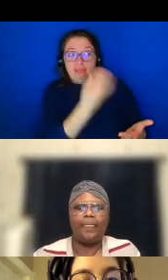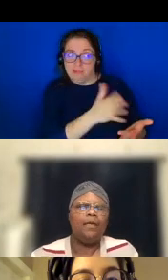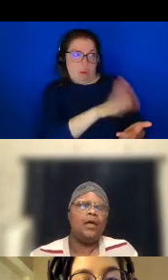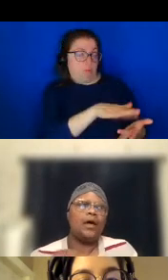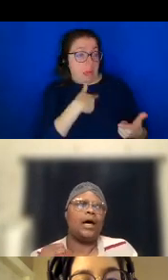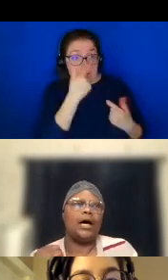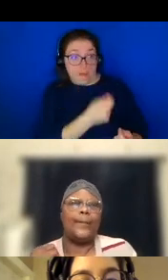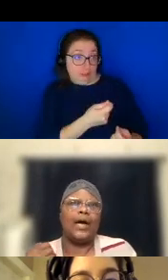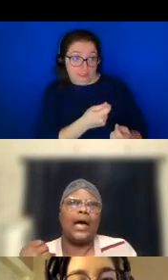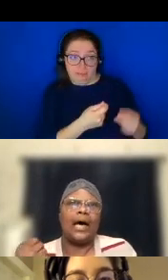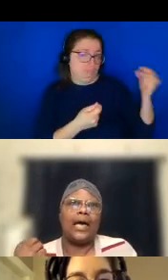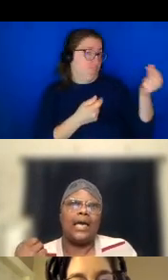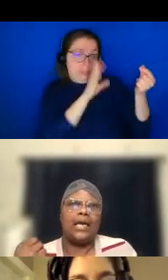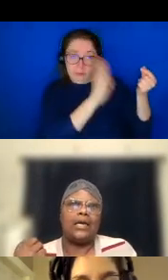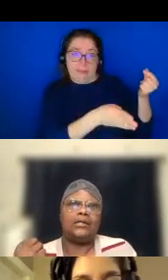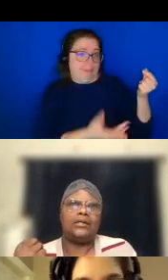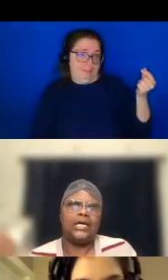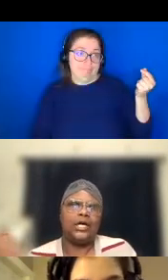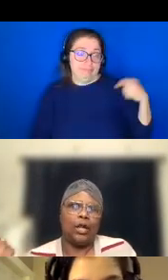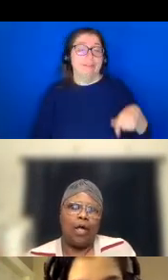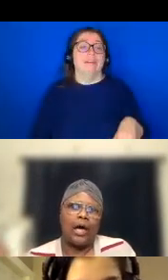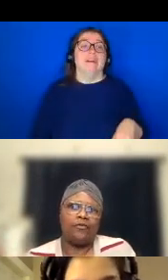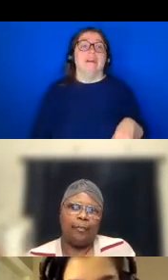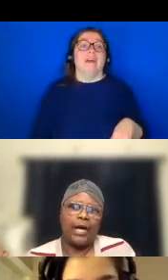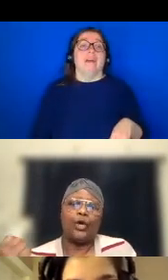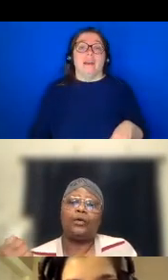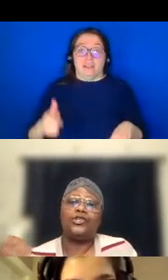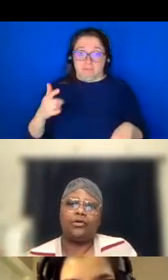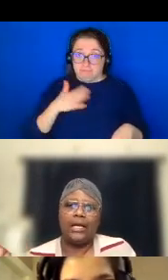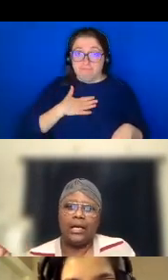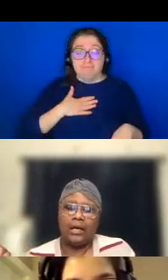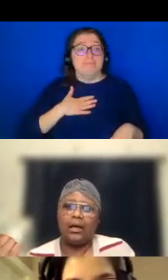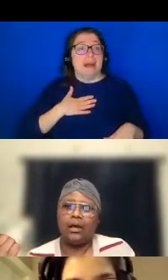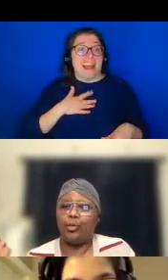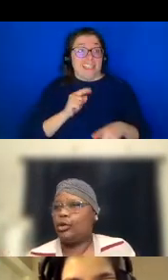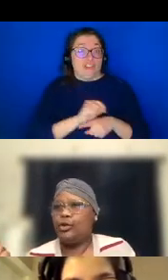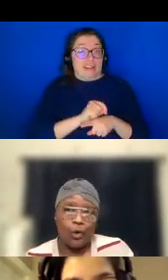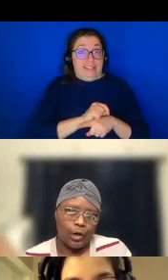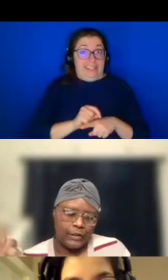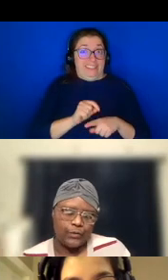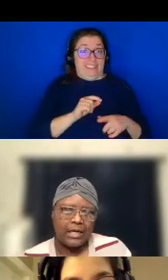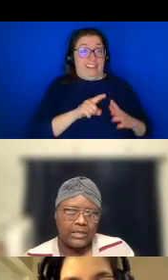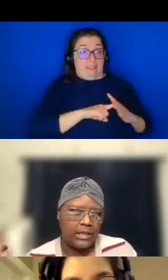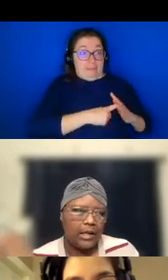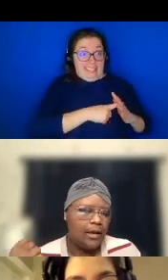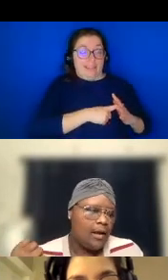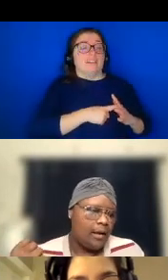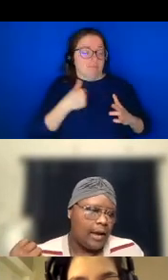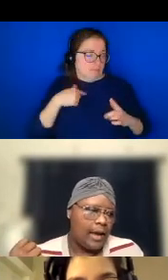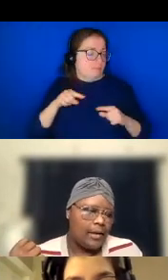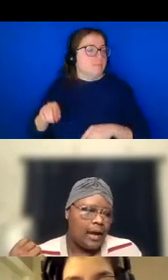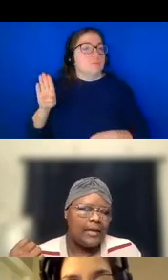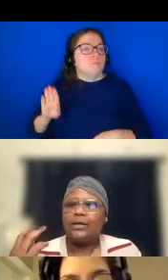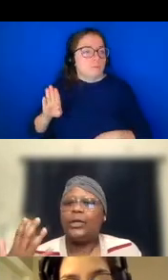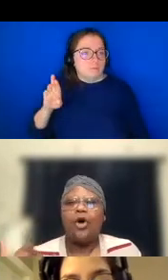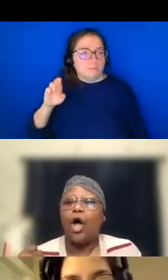them. I did a lot of my early training in Brooklyn, New York, so downstate.